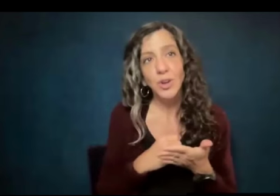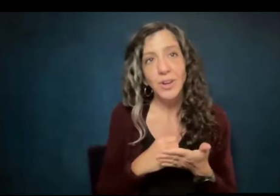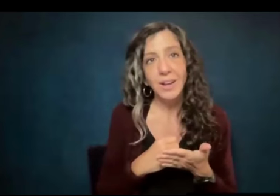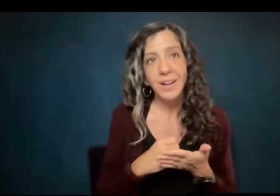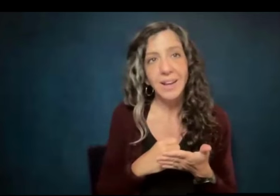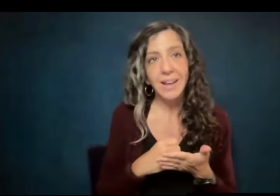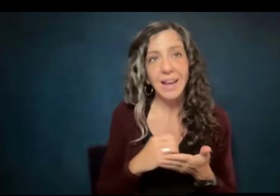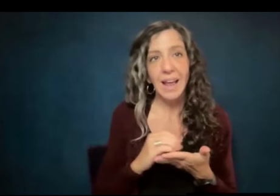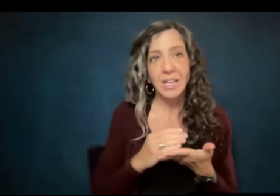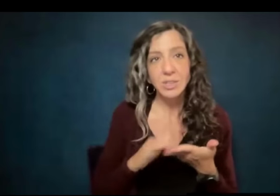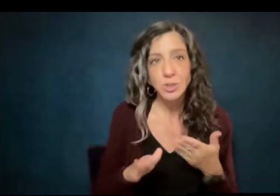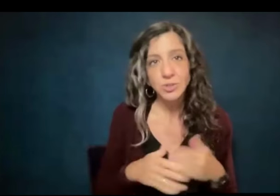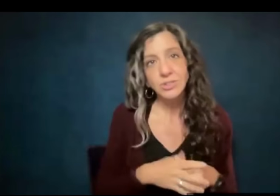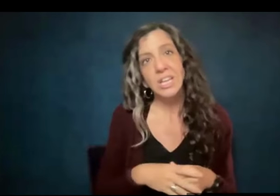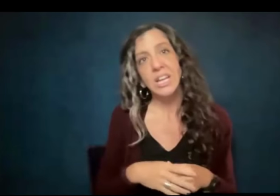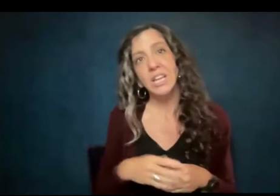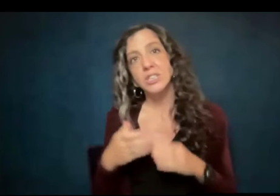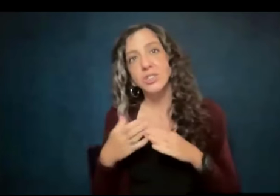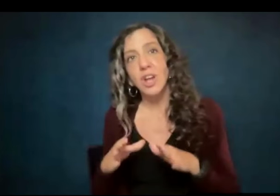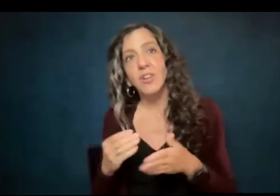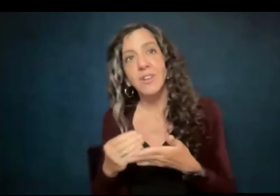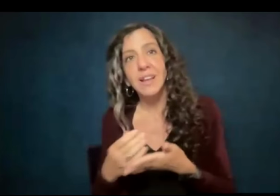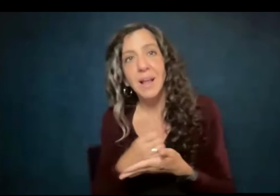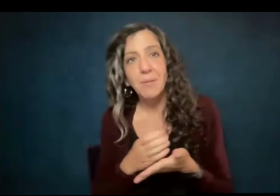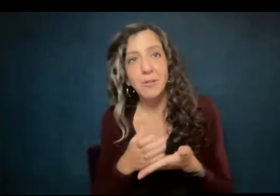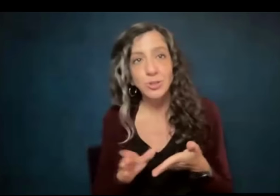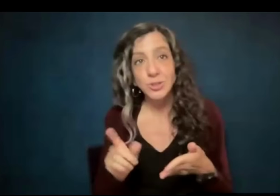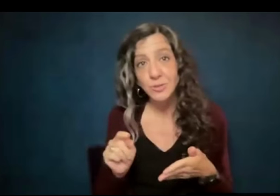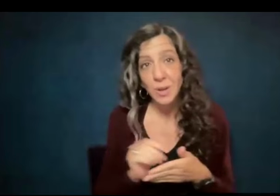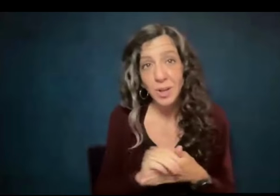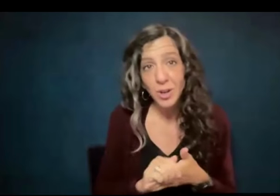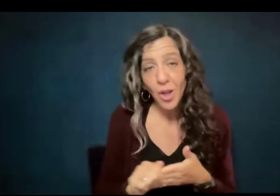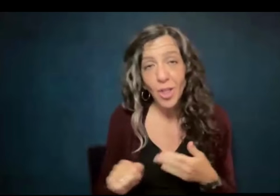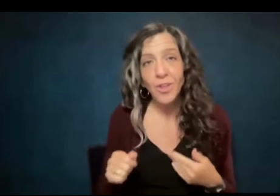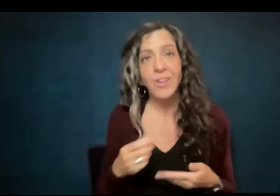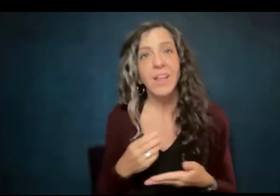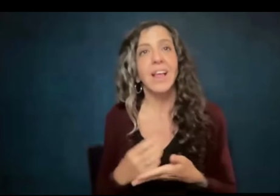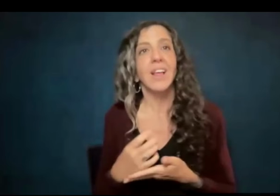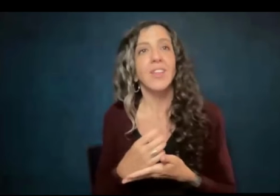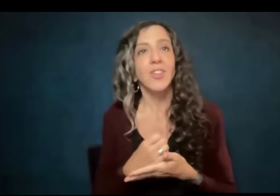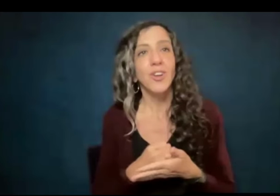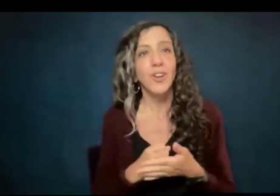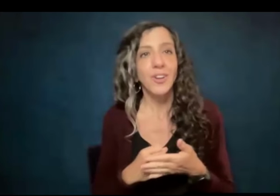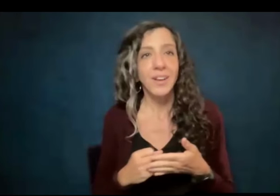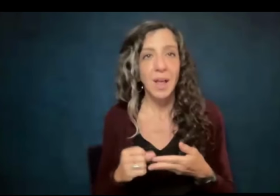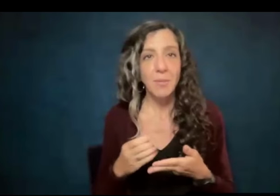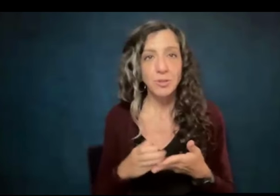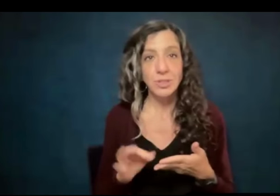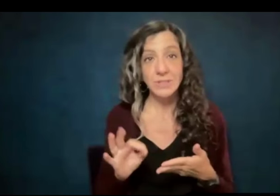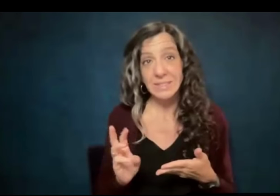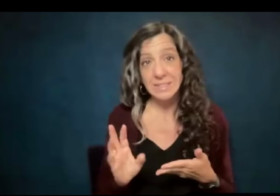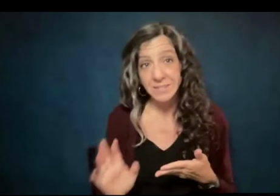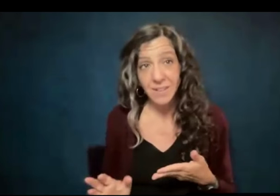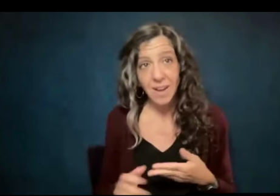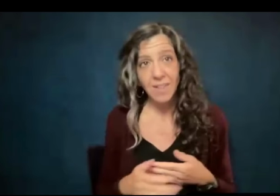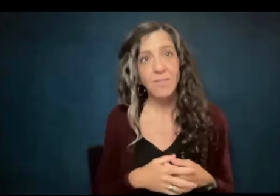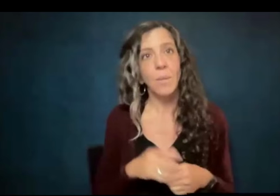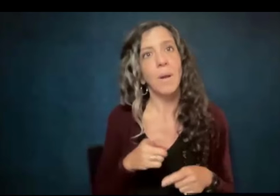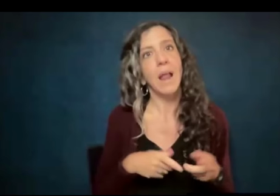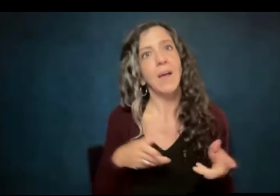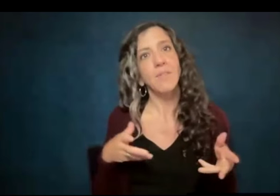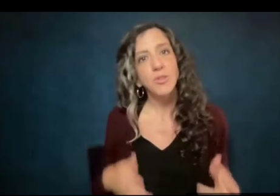and one half the remainder. You can deduct the value of impairment related work expenses and blind